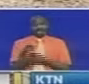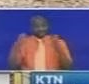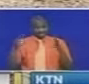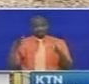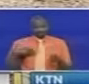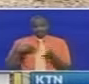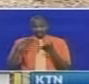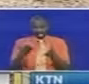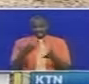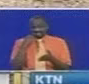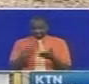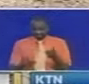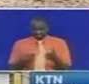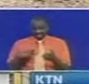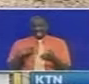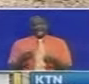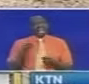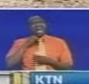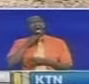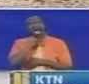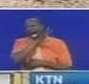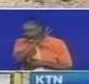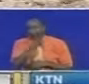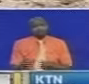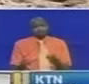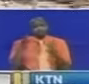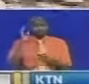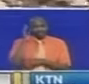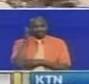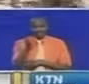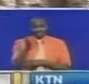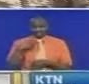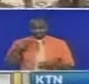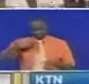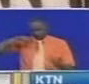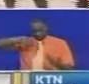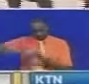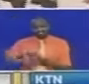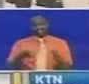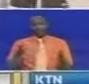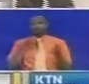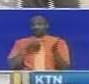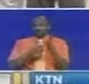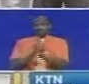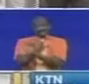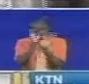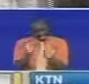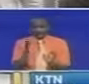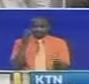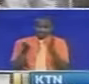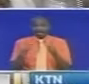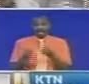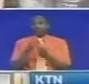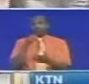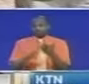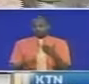by far the loudest explosion they had ever heard, and the crater created here gives a demonstration as to what might have been